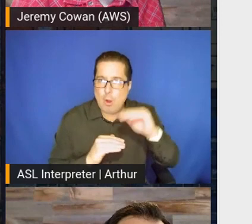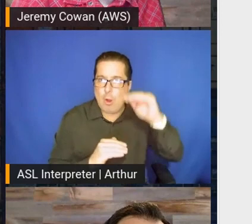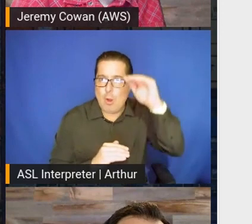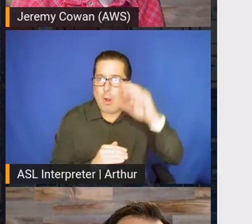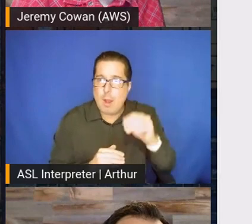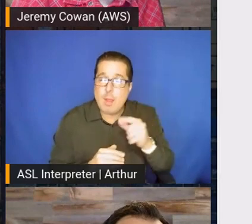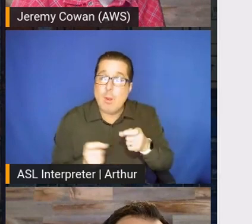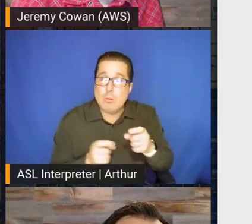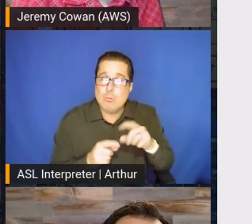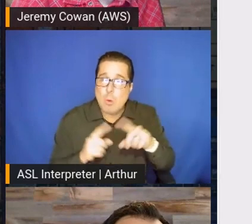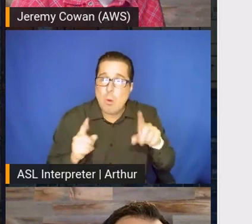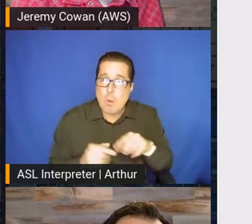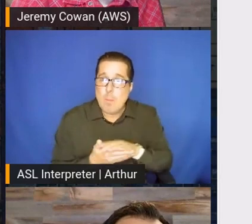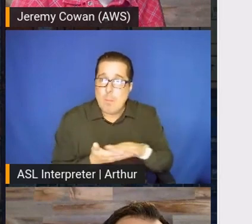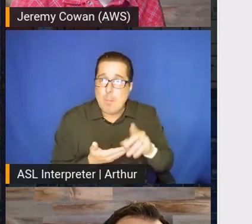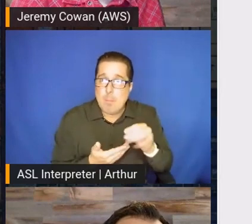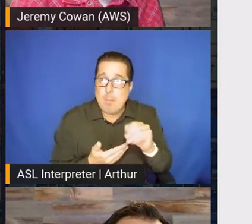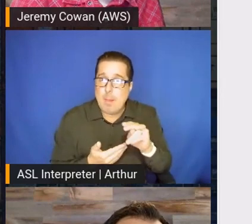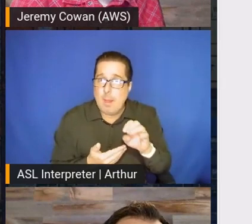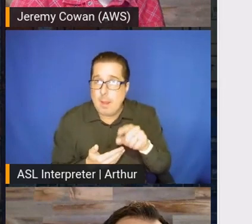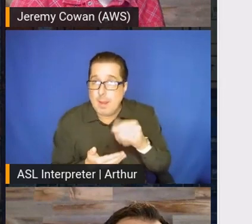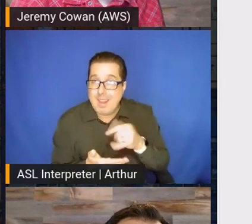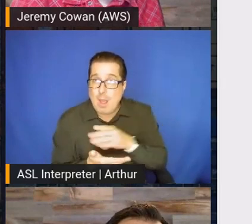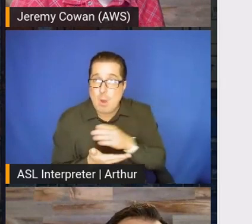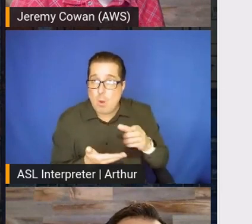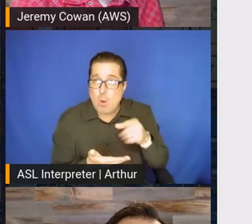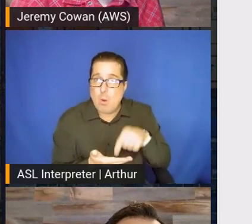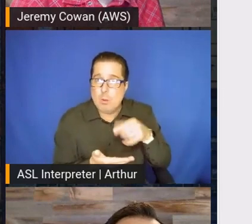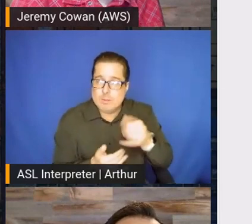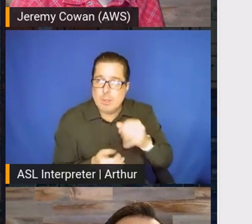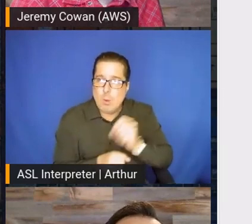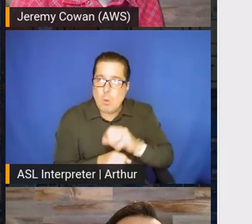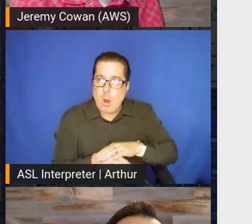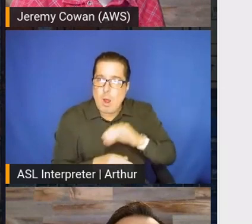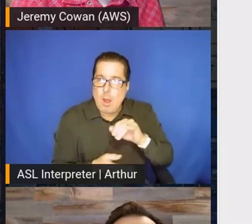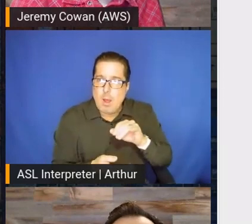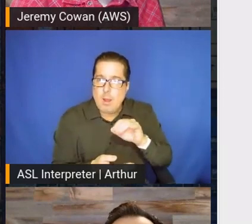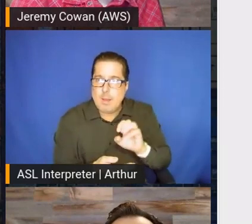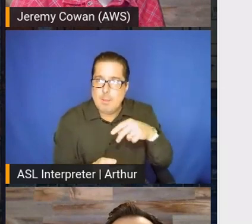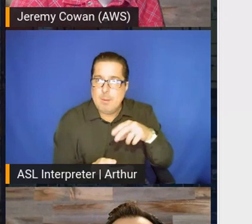plane itself, the API server, is IPv4 as of today.